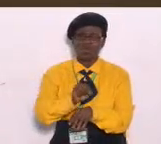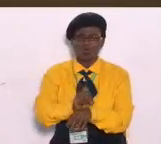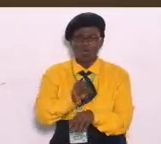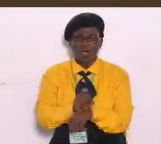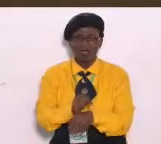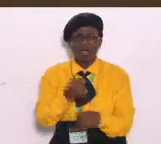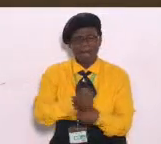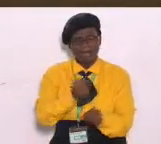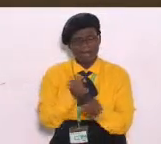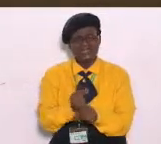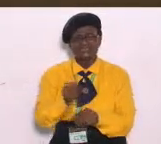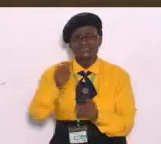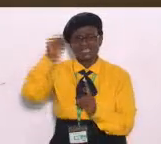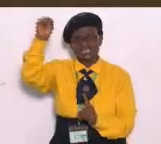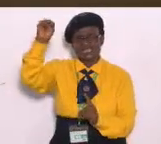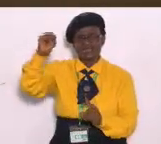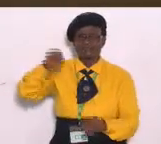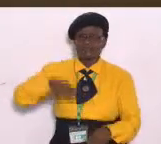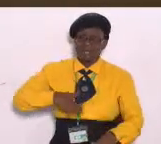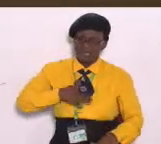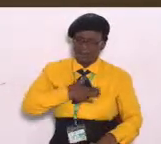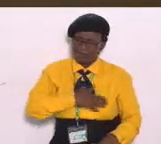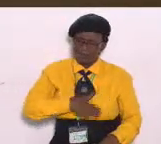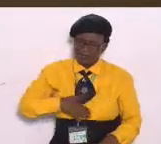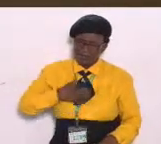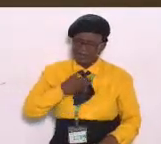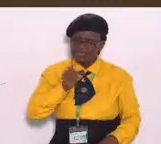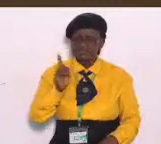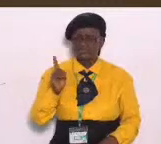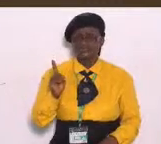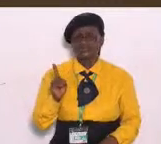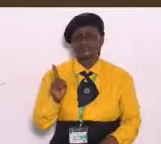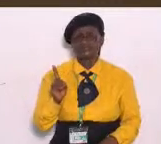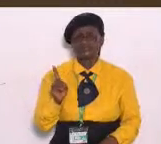makes him pleased.